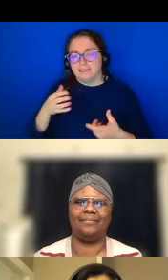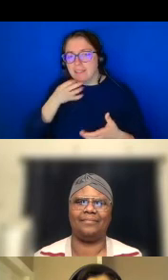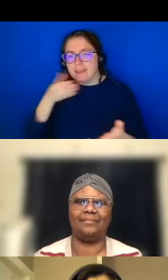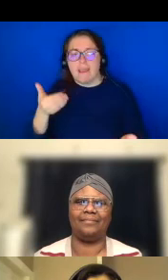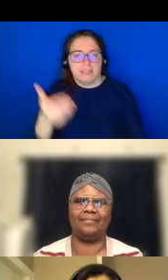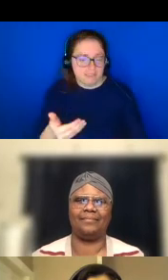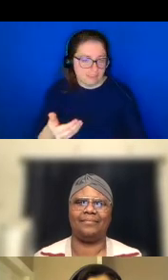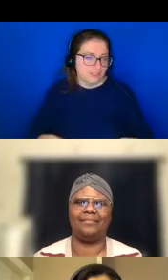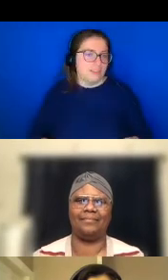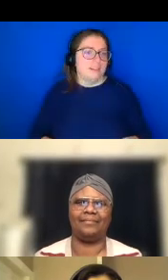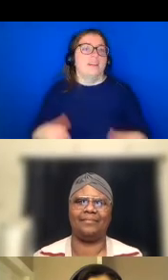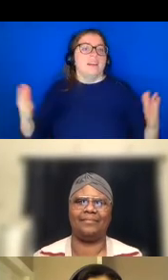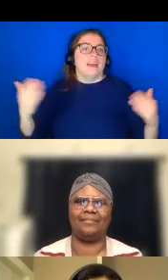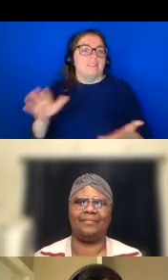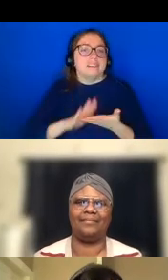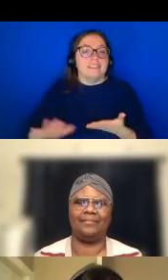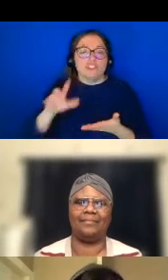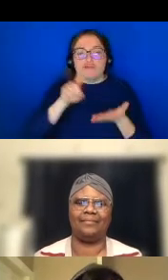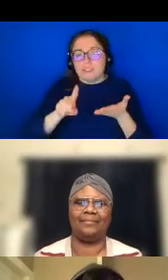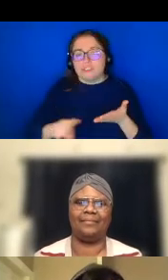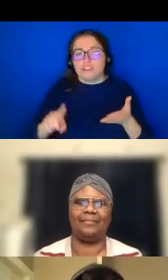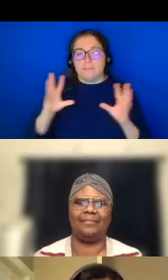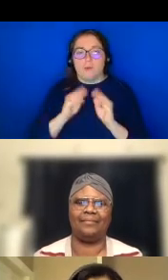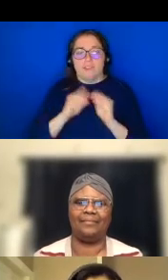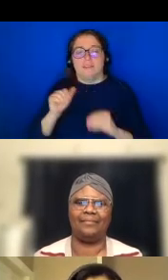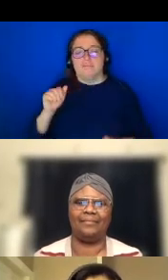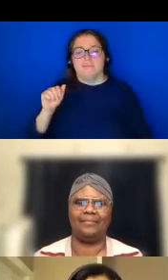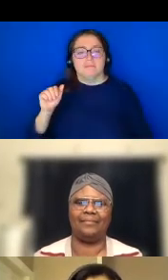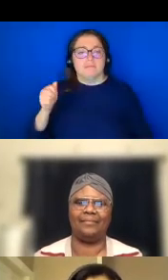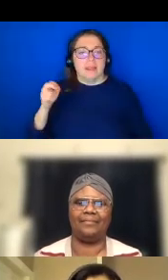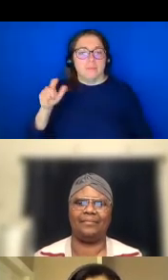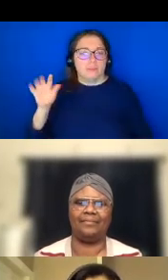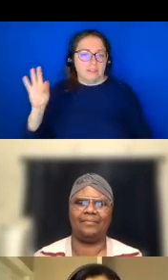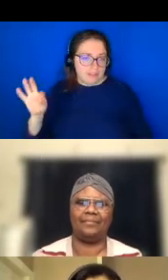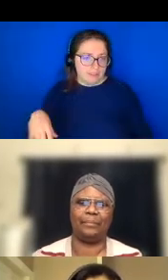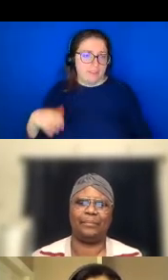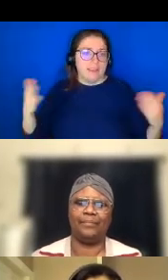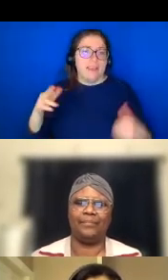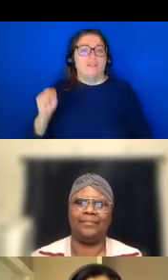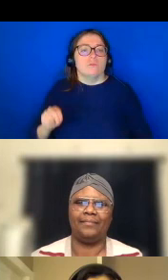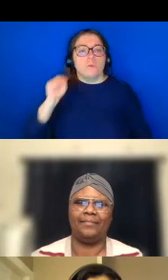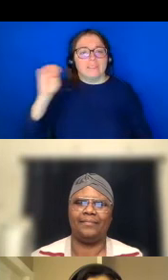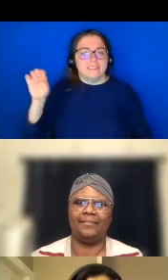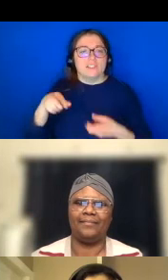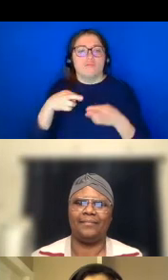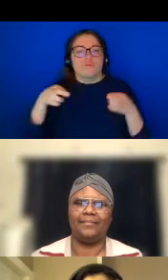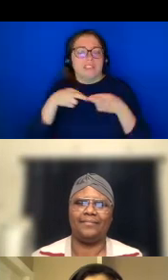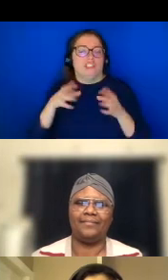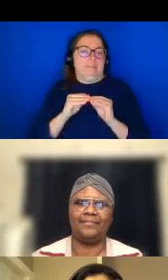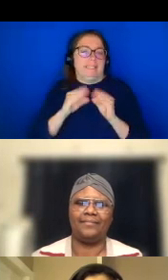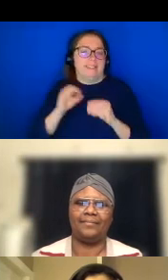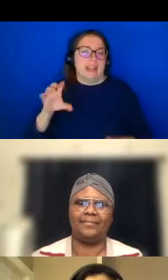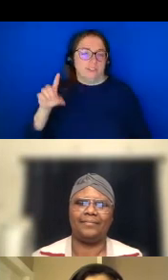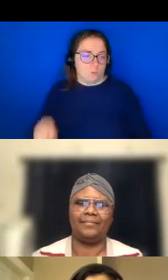Collegiate Research Symposium on March 9th and the Northeast Regional Meeting in October. And you can also